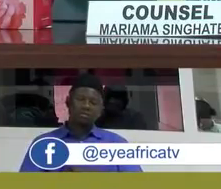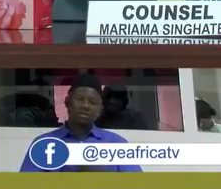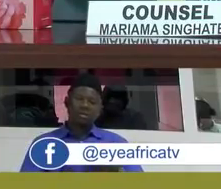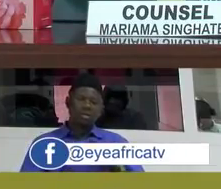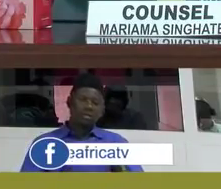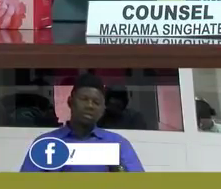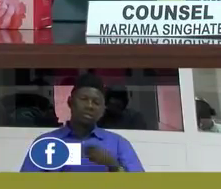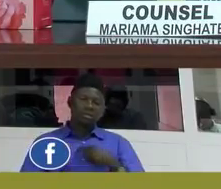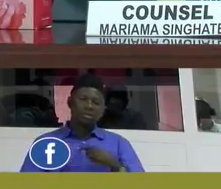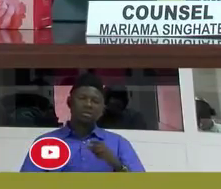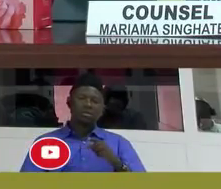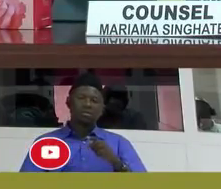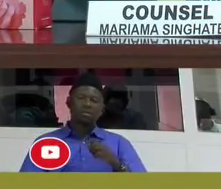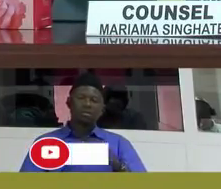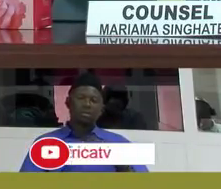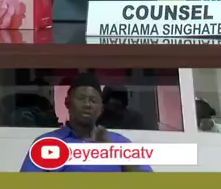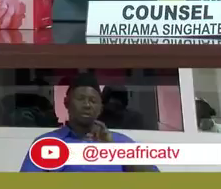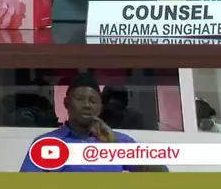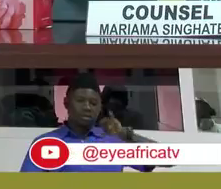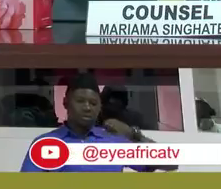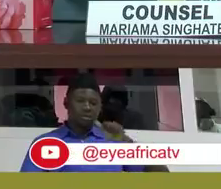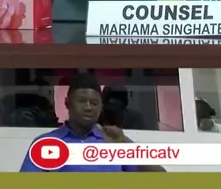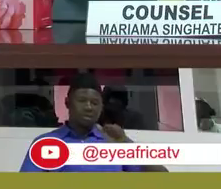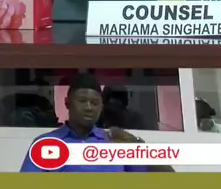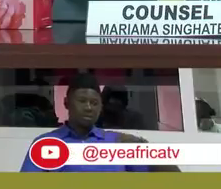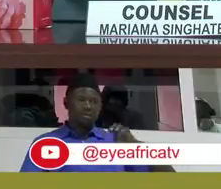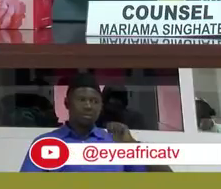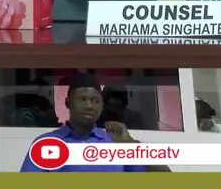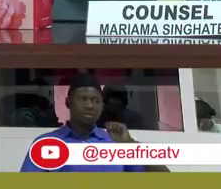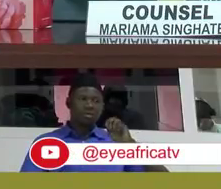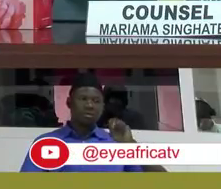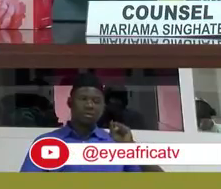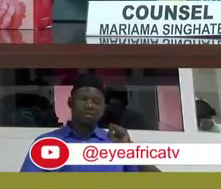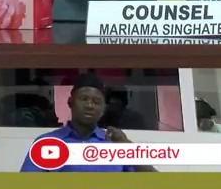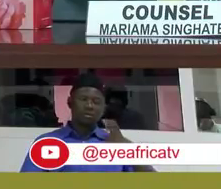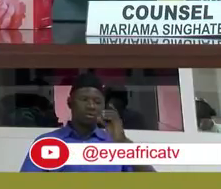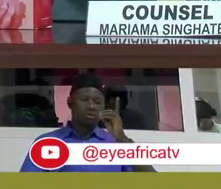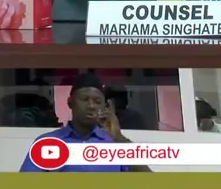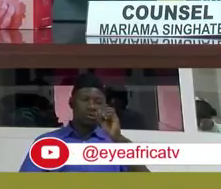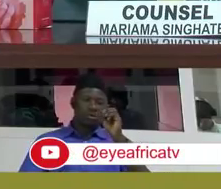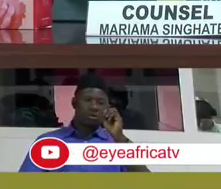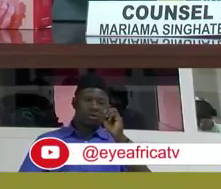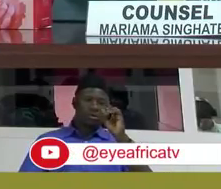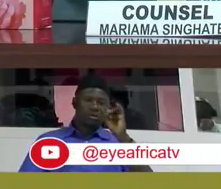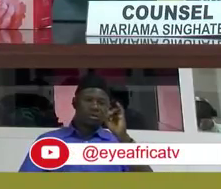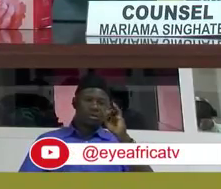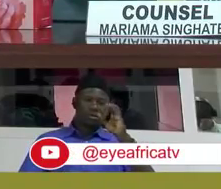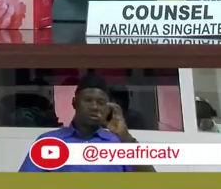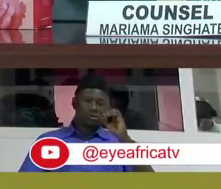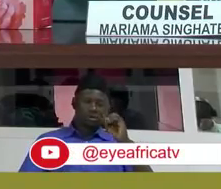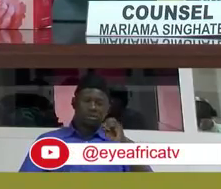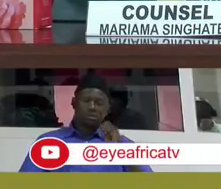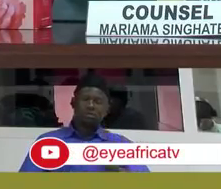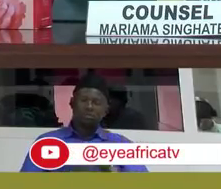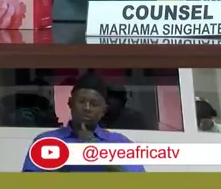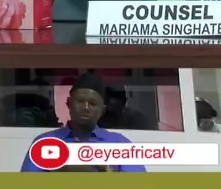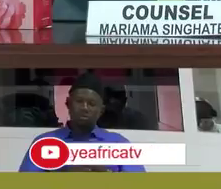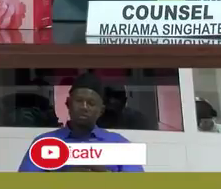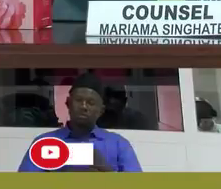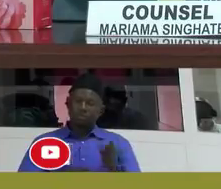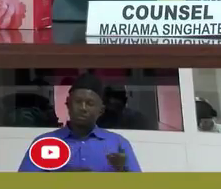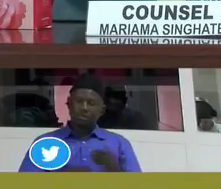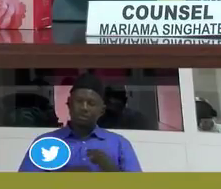James Odiko, Bishop-elect of the Anglican Church. And paragraph 2 of